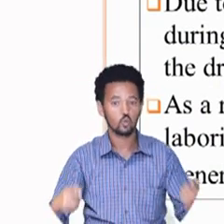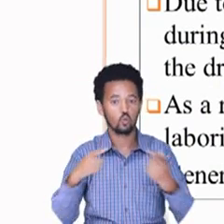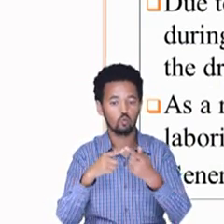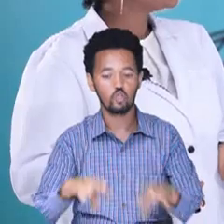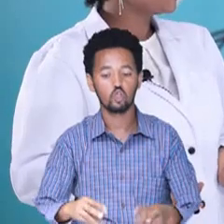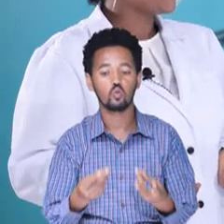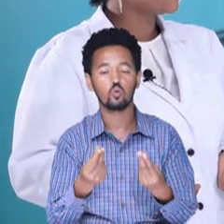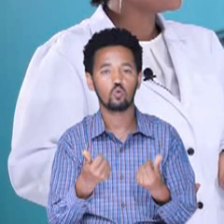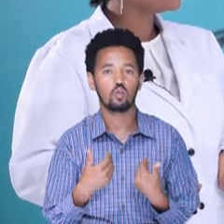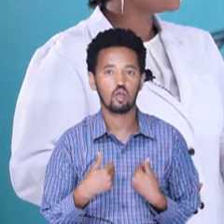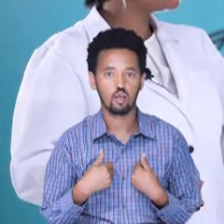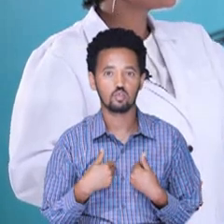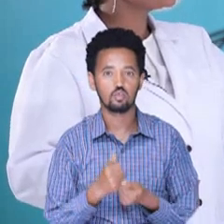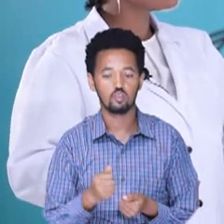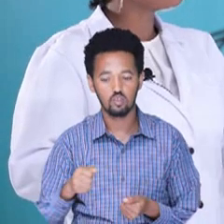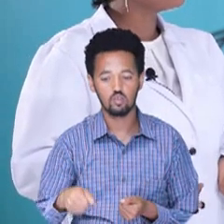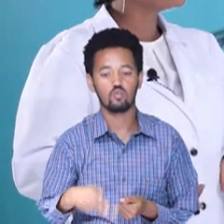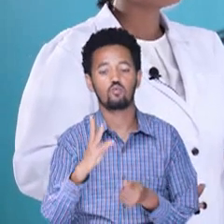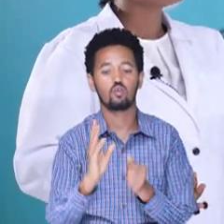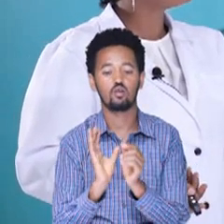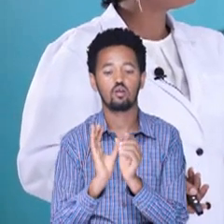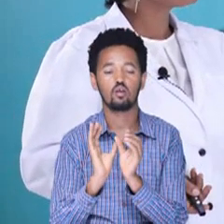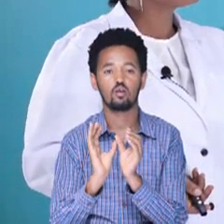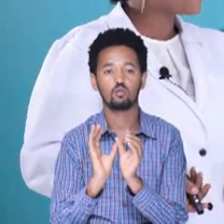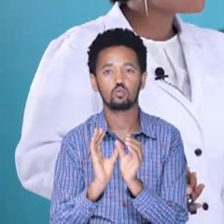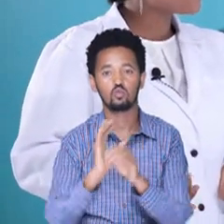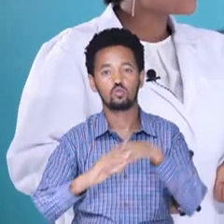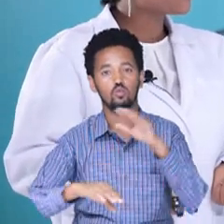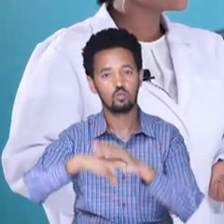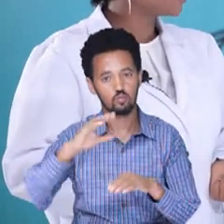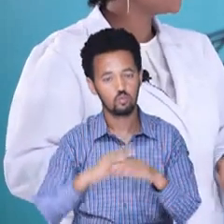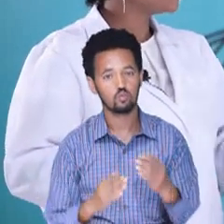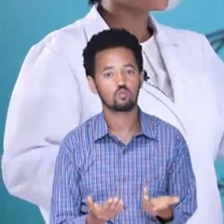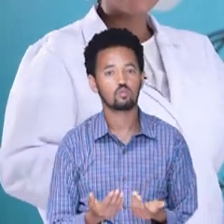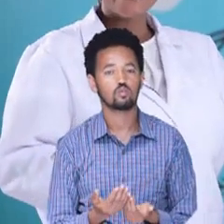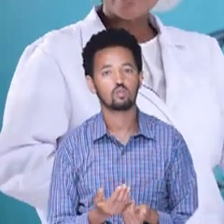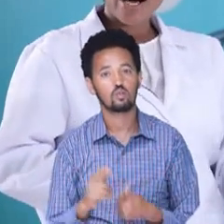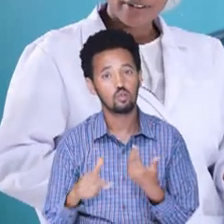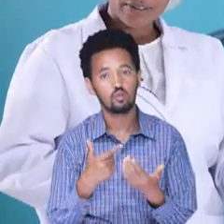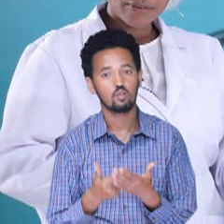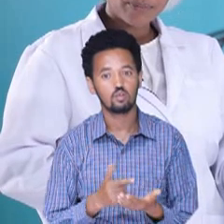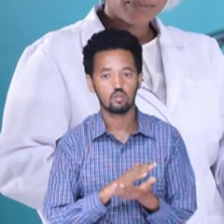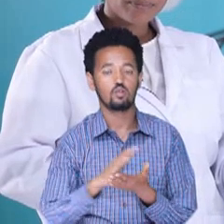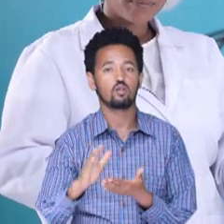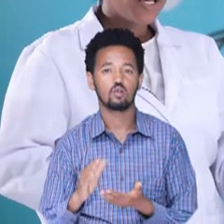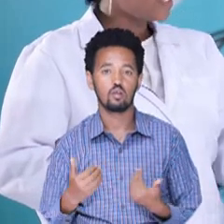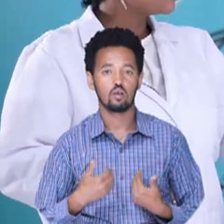known as Vertosols. These soil are black basaltic soil with clay